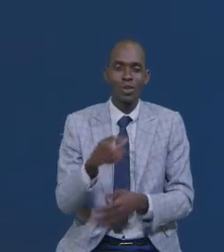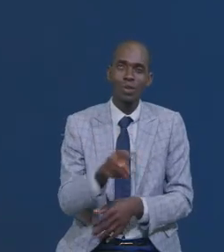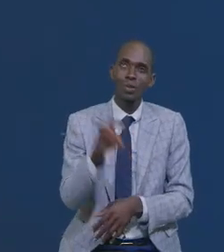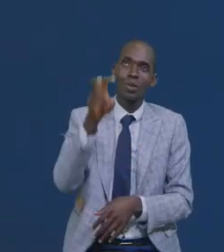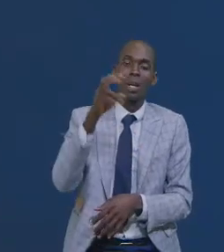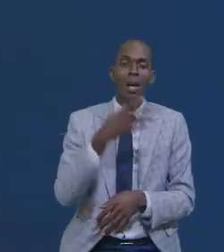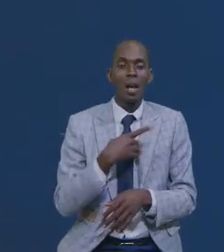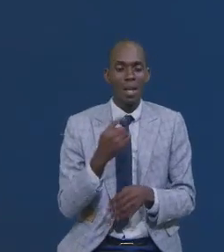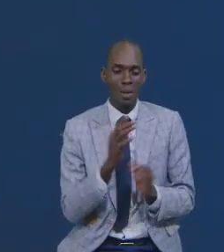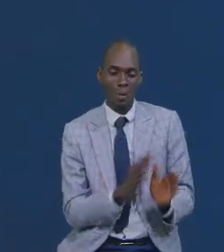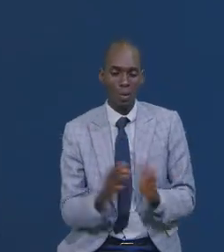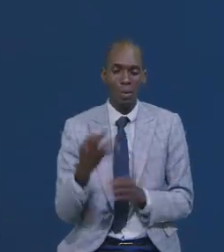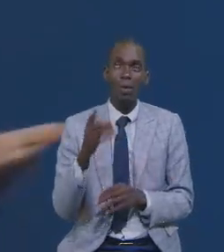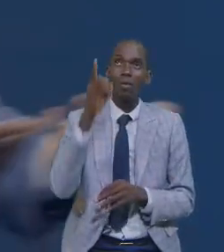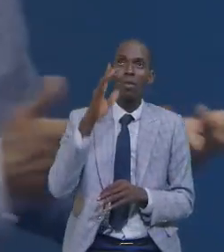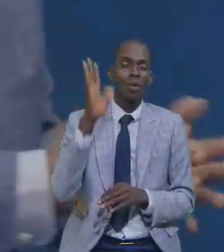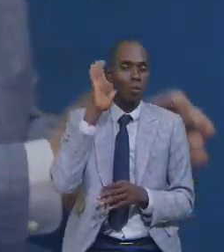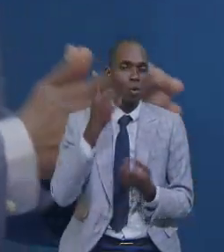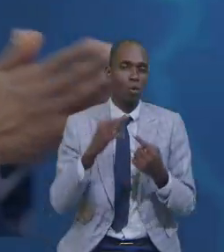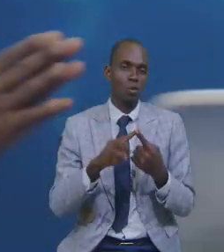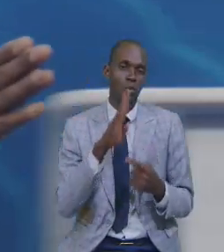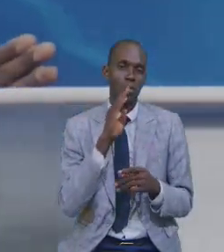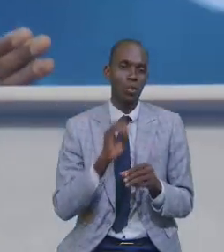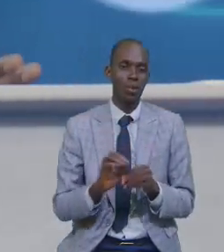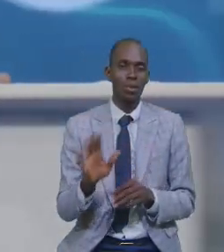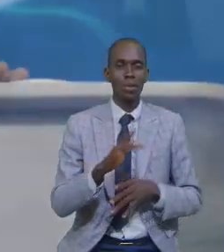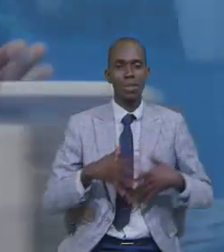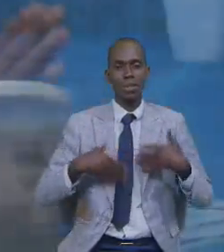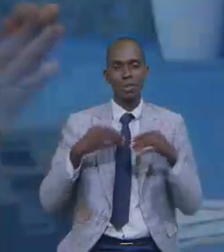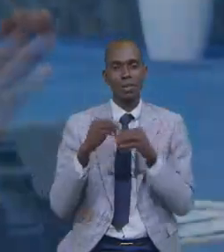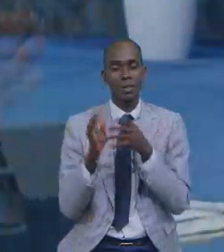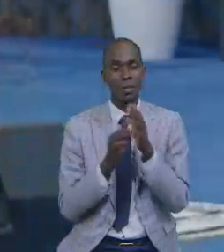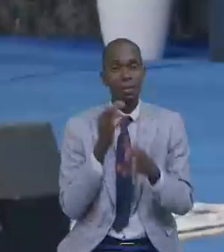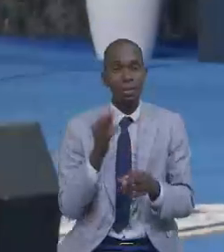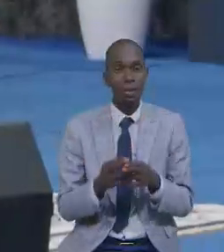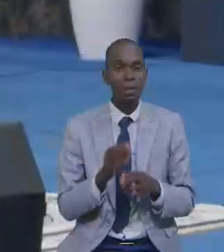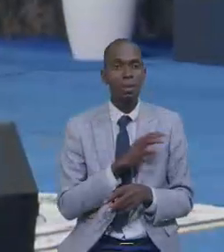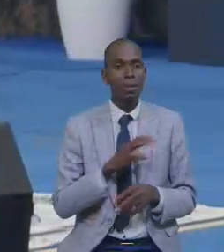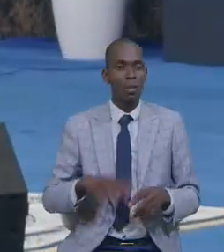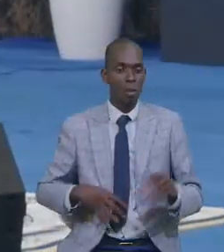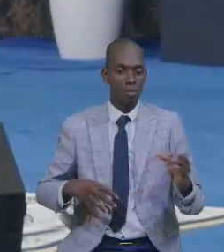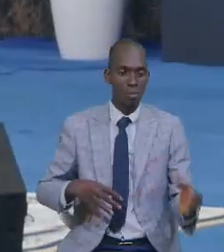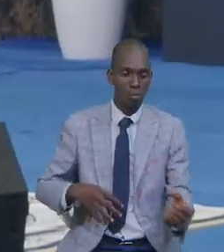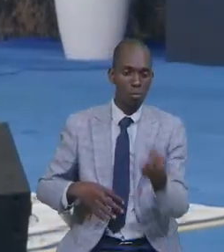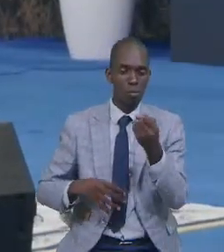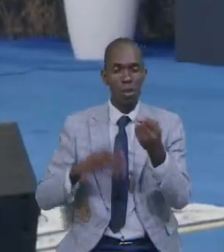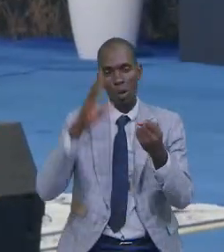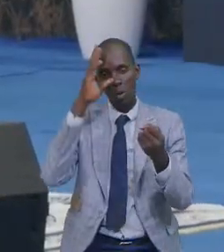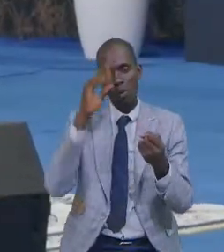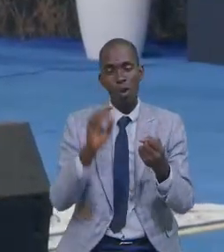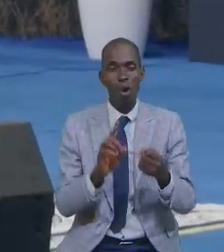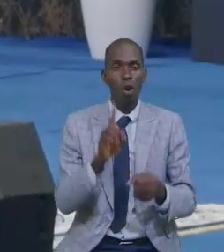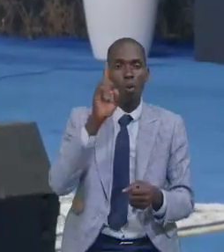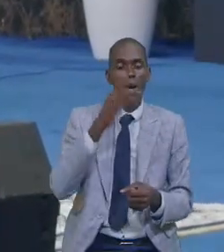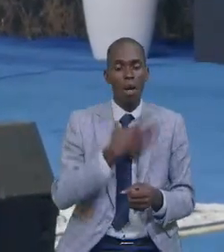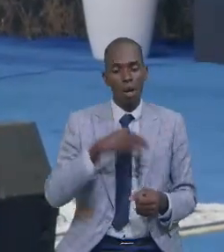be fulfilled in your life. He lifted him up and he arose. He arose